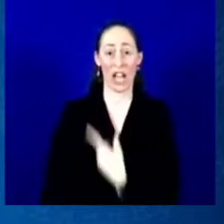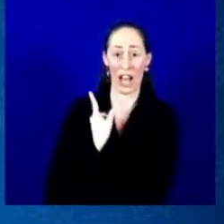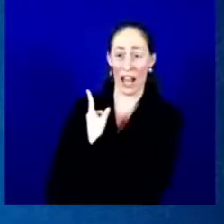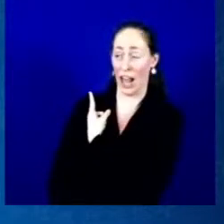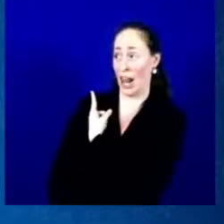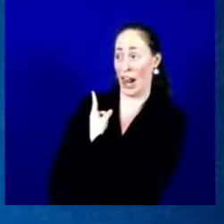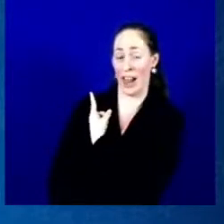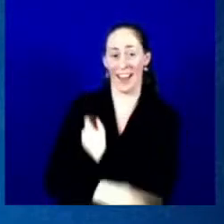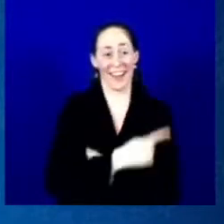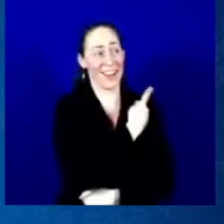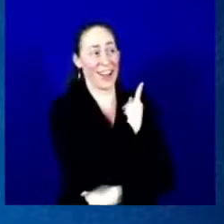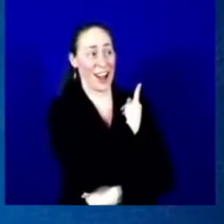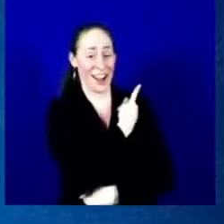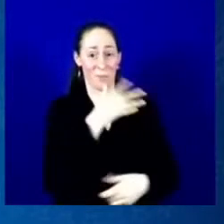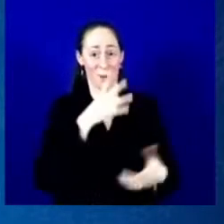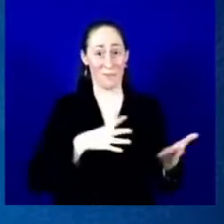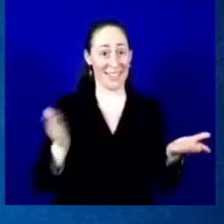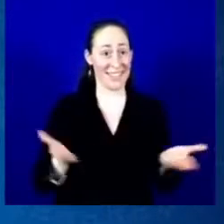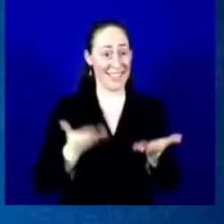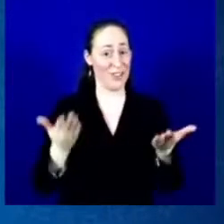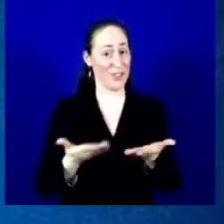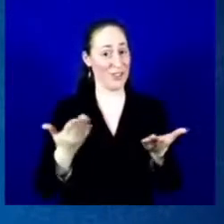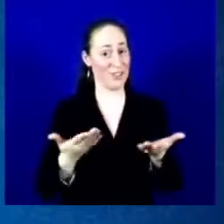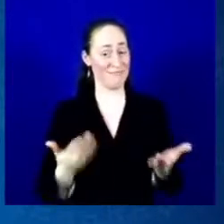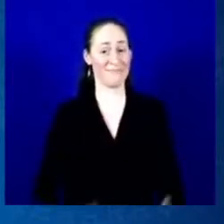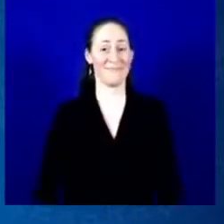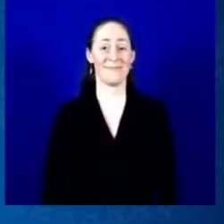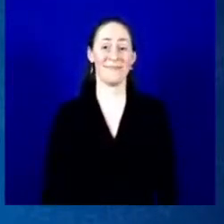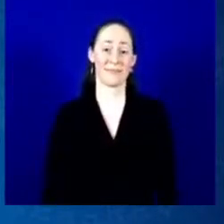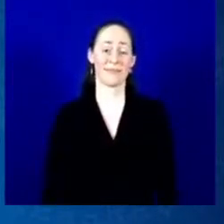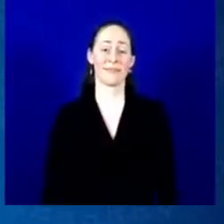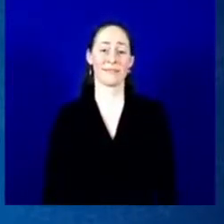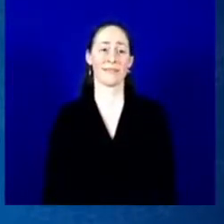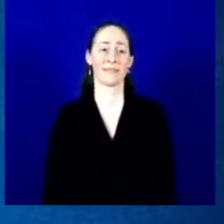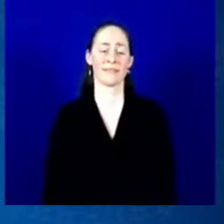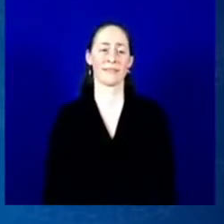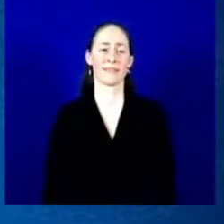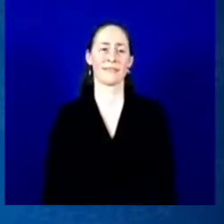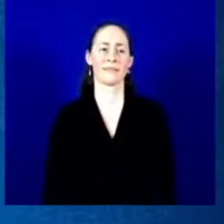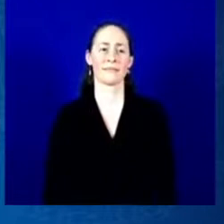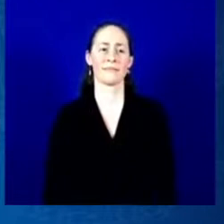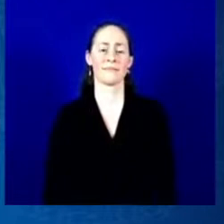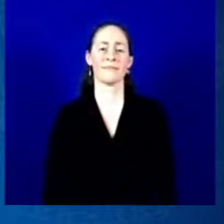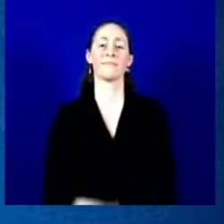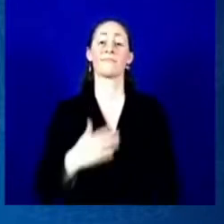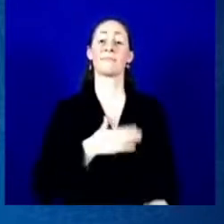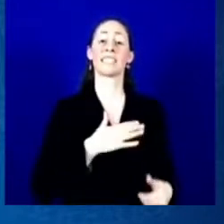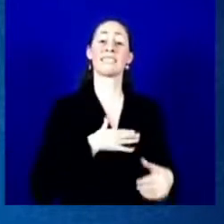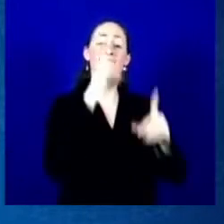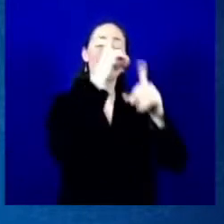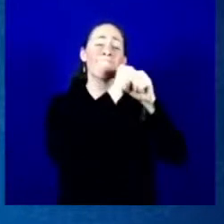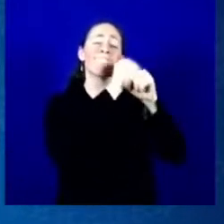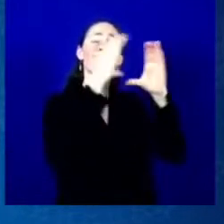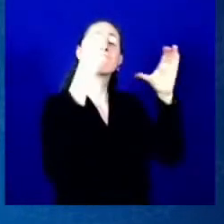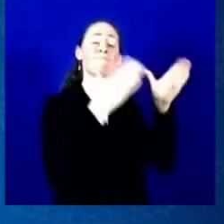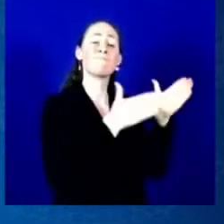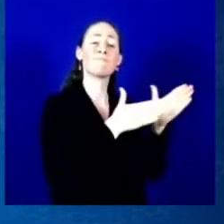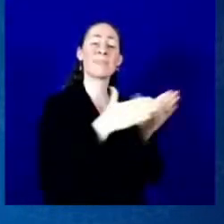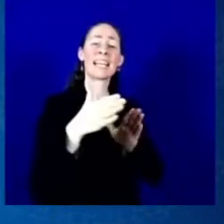And finally, the American Jobs Plan will be the biggest increase in non-defense research and development on